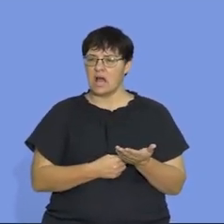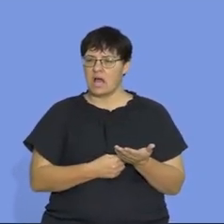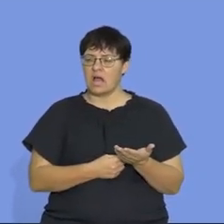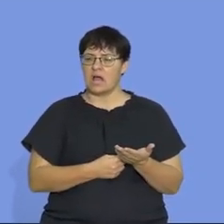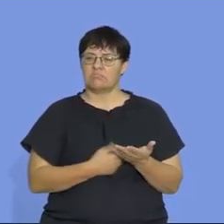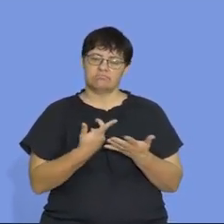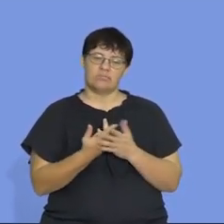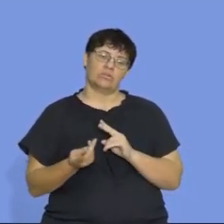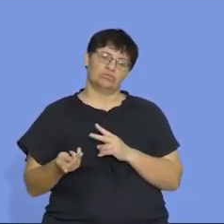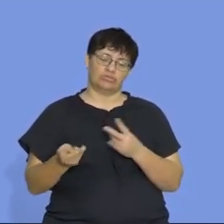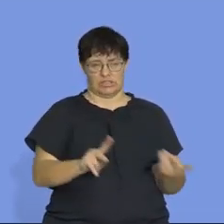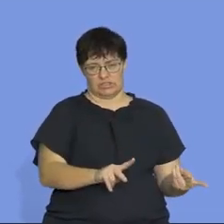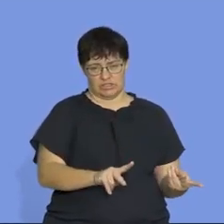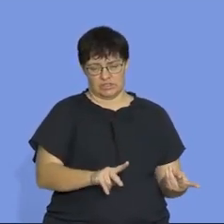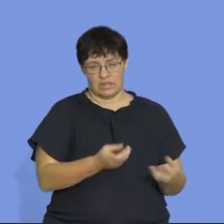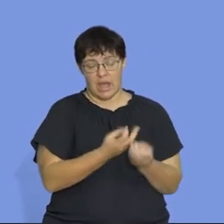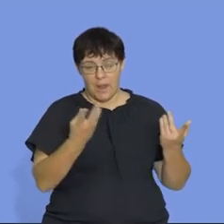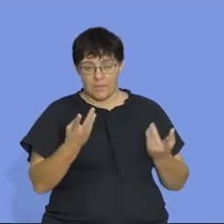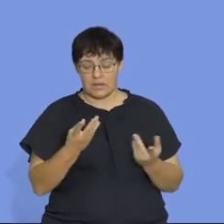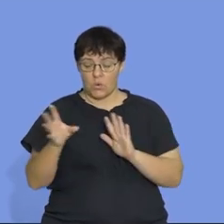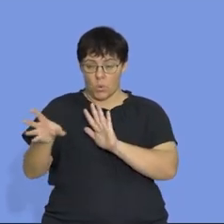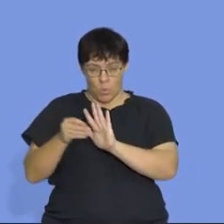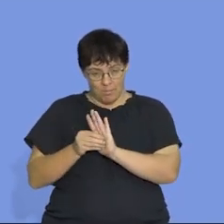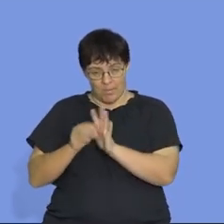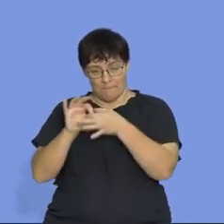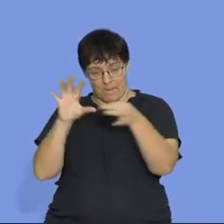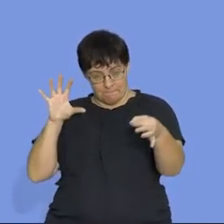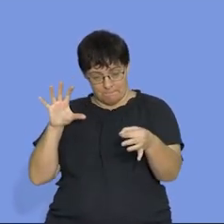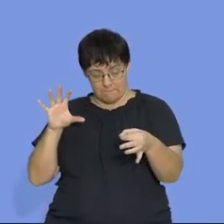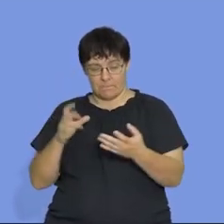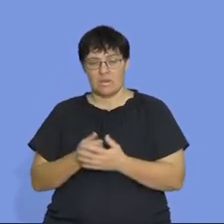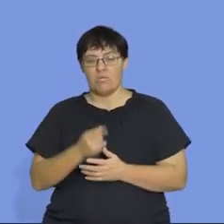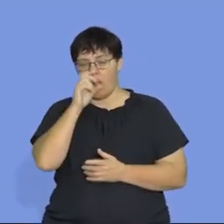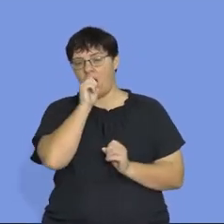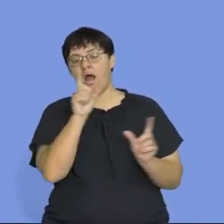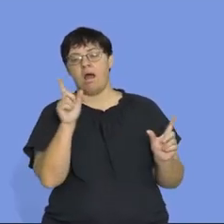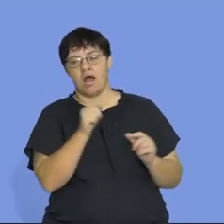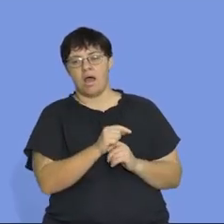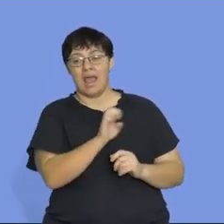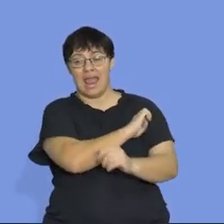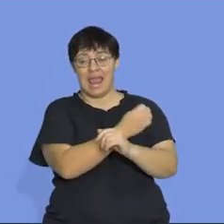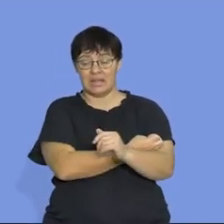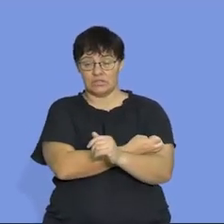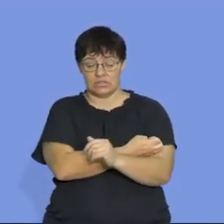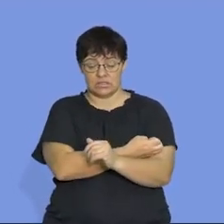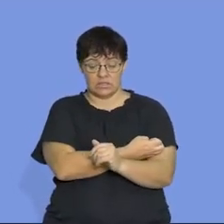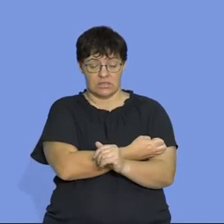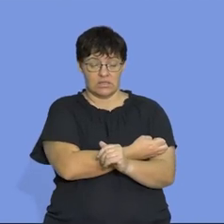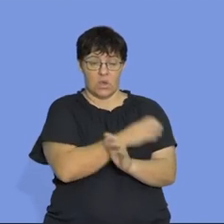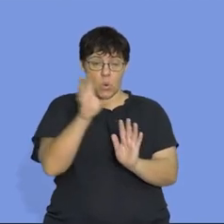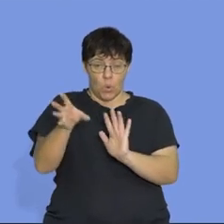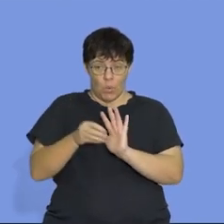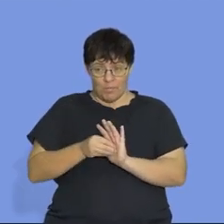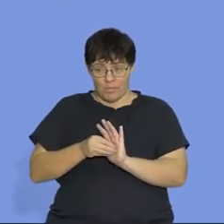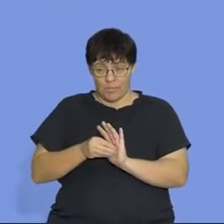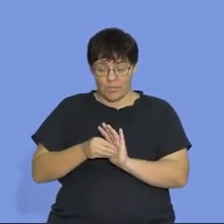the amount of energy absorbed for bond breaking. And you realize that the energy that was absorbed is actually less